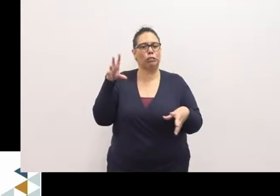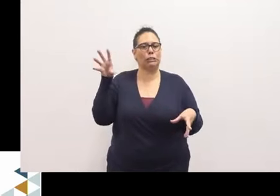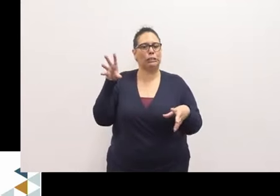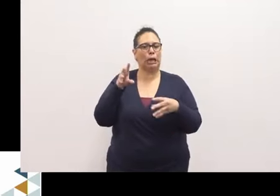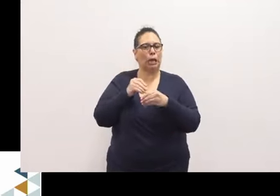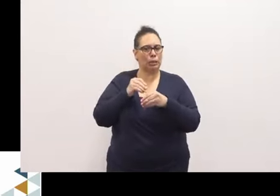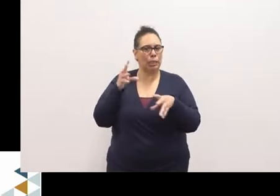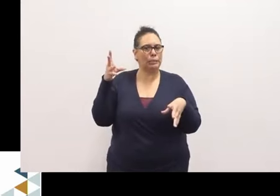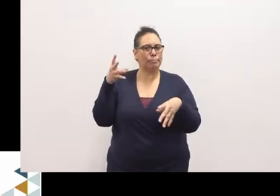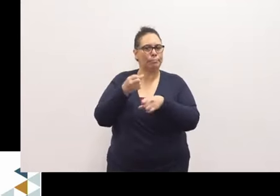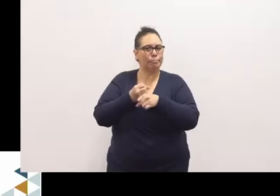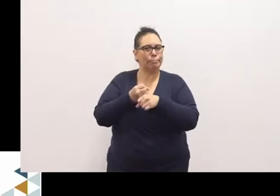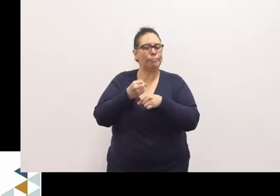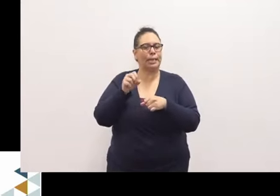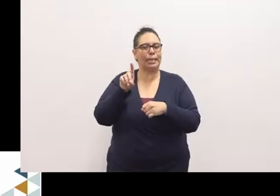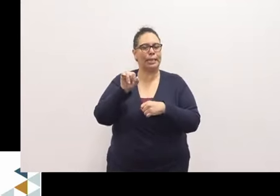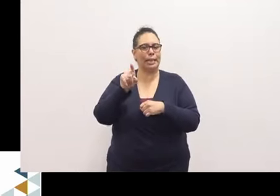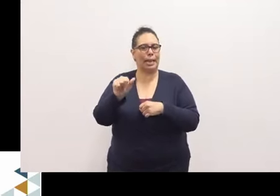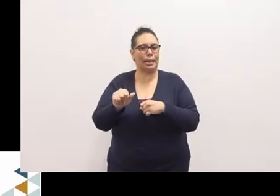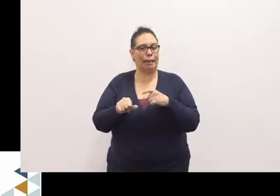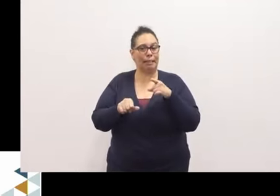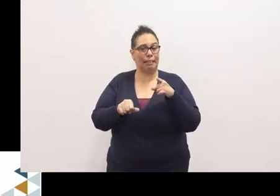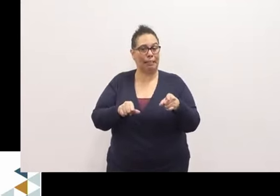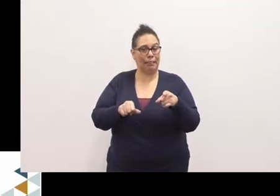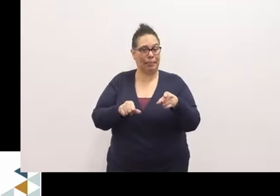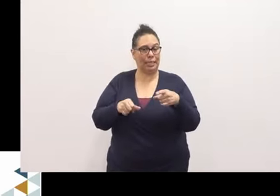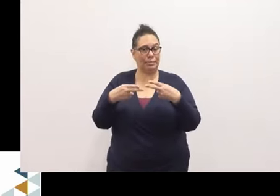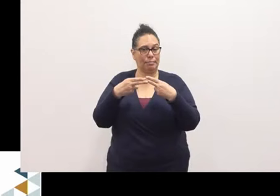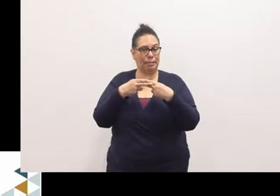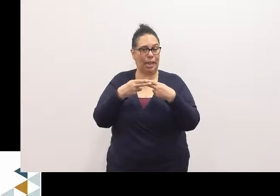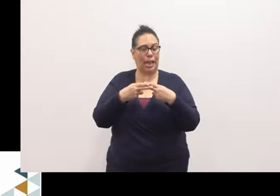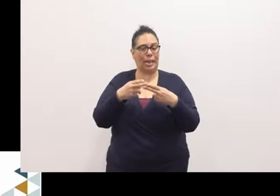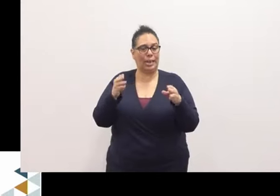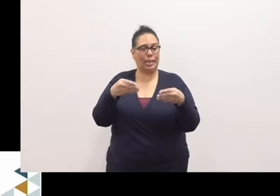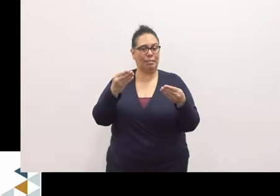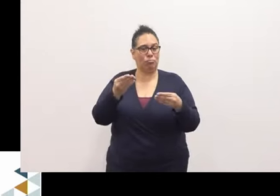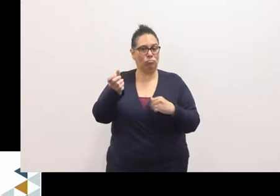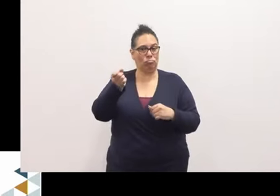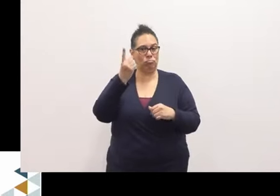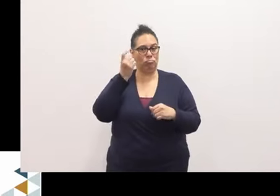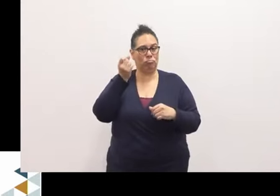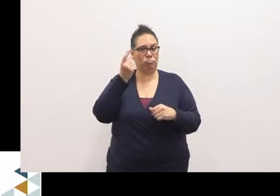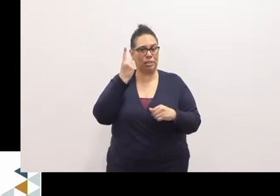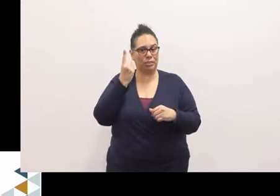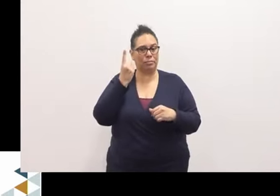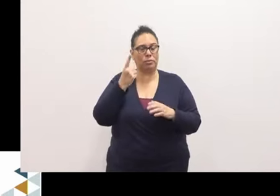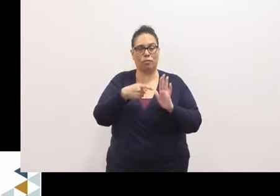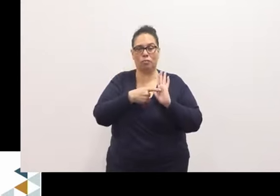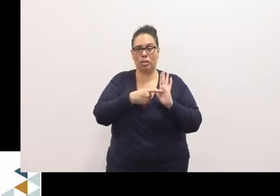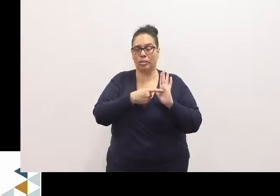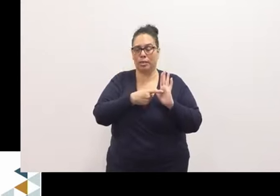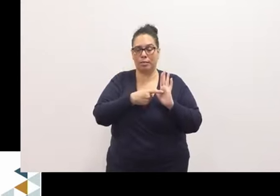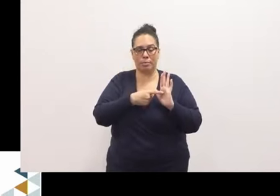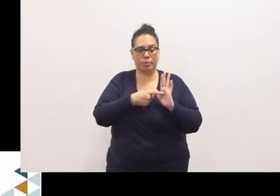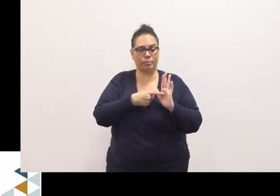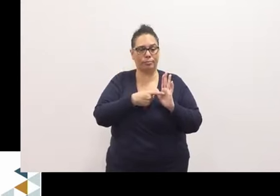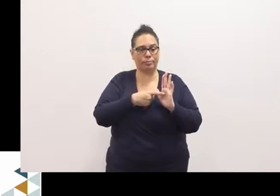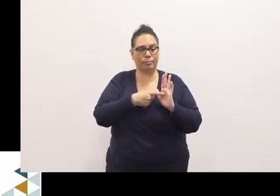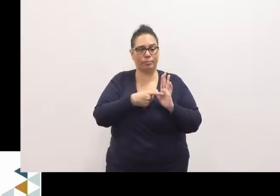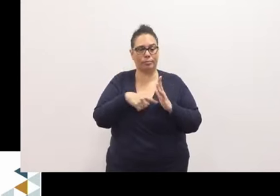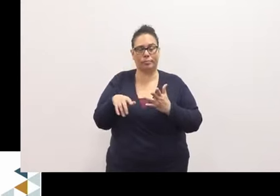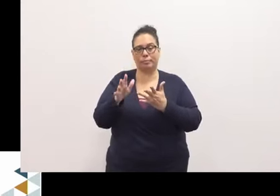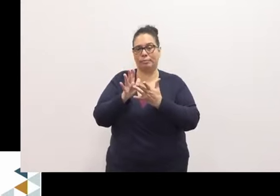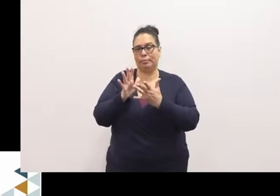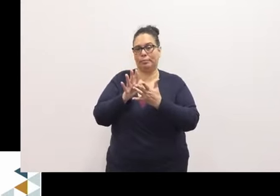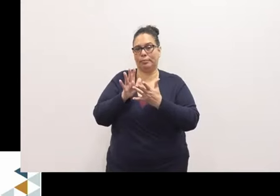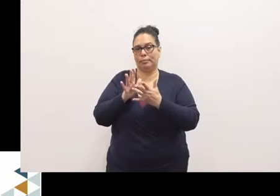And this visual really gives you that understanding around, for example, our ninth